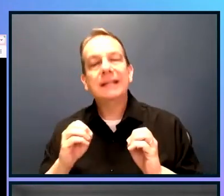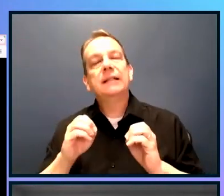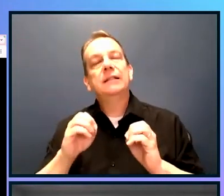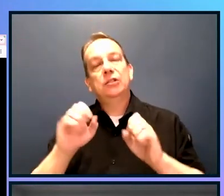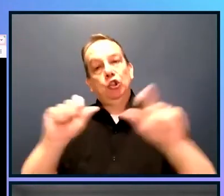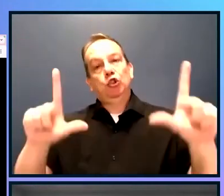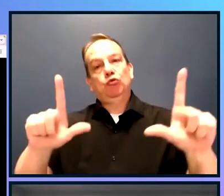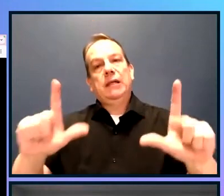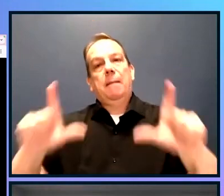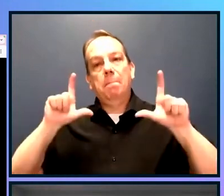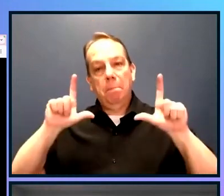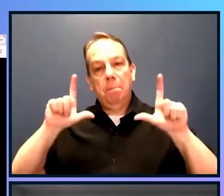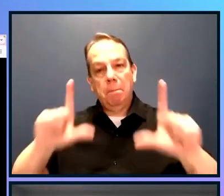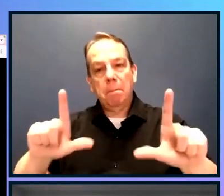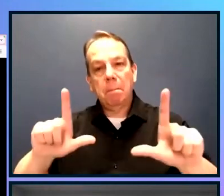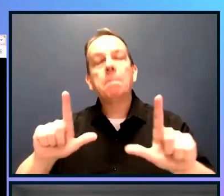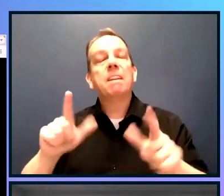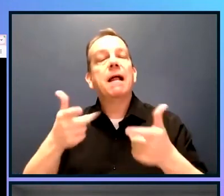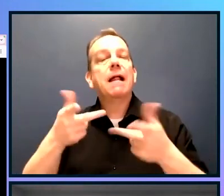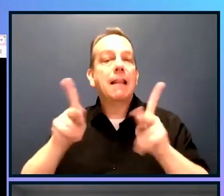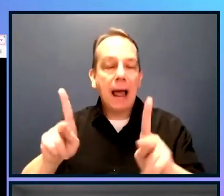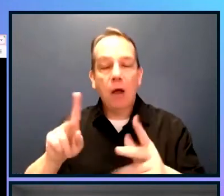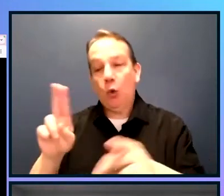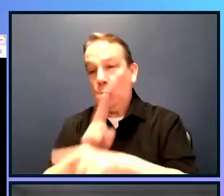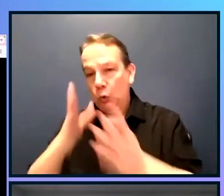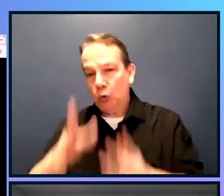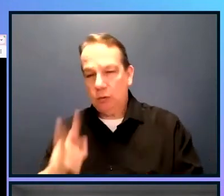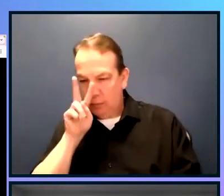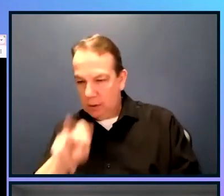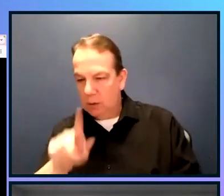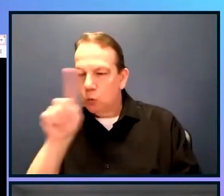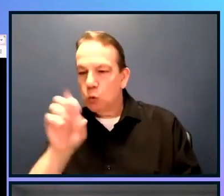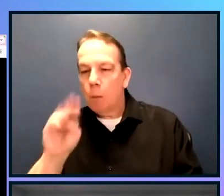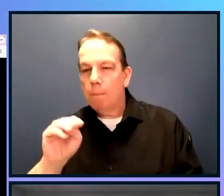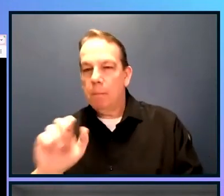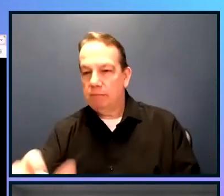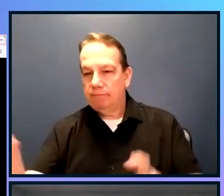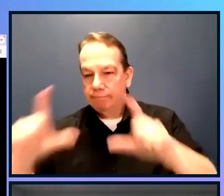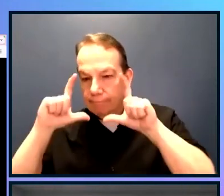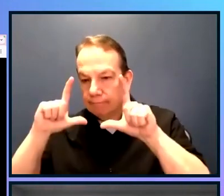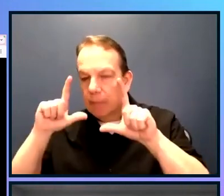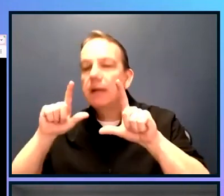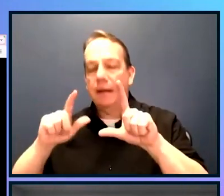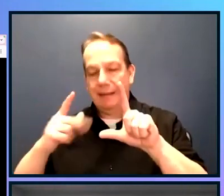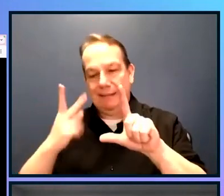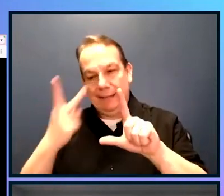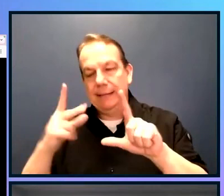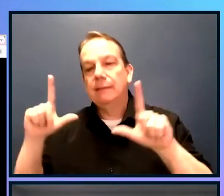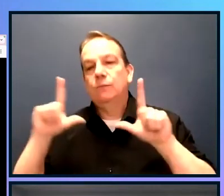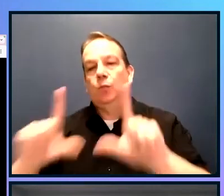magnification software, which is software that allows a user to zoom in to a user interface to make it larger.